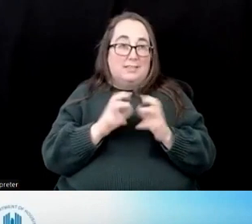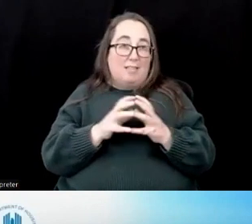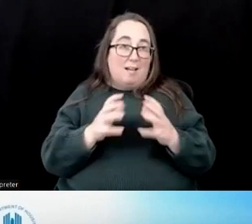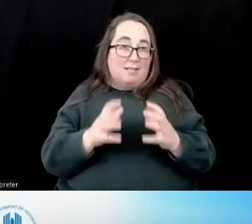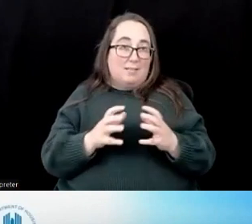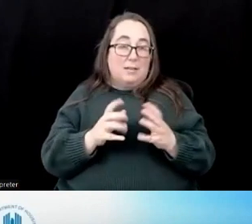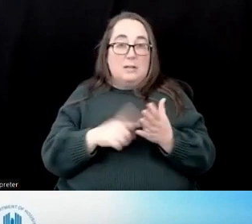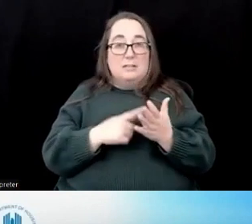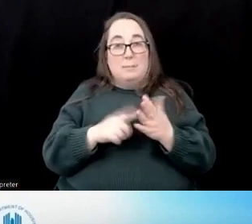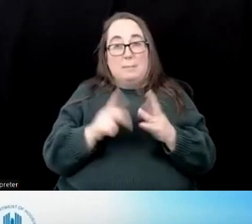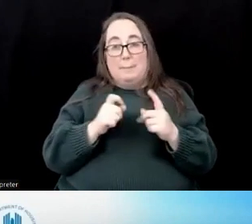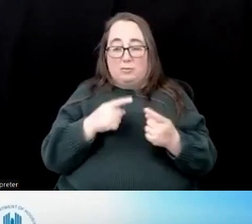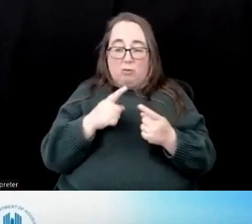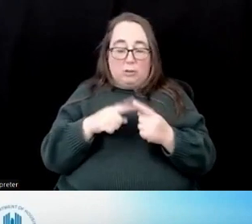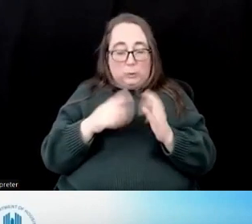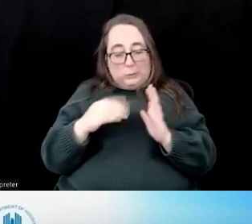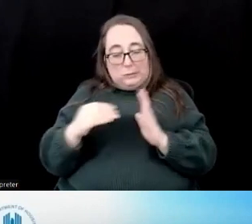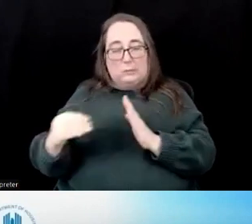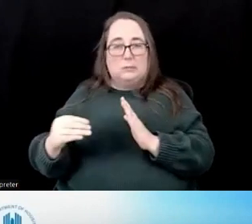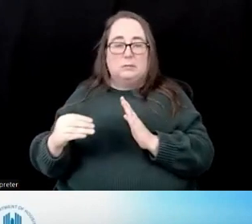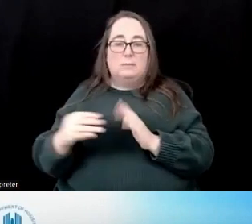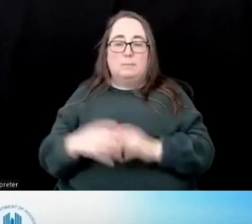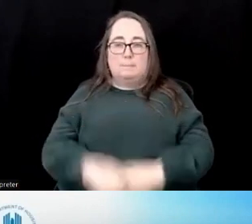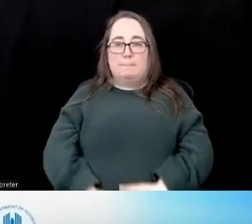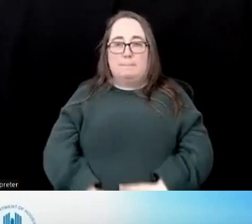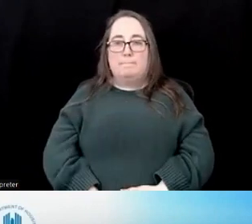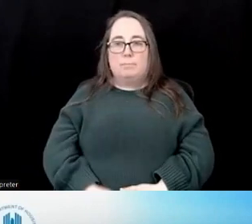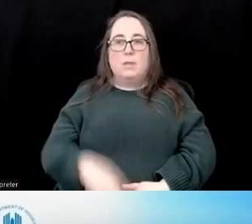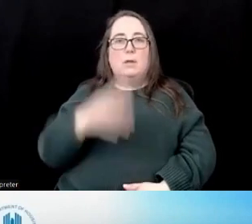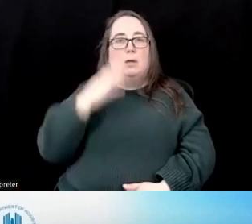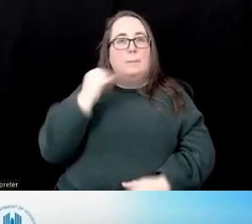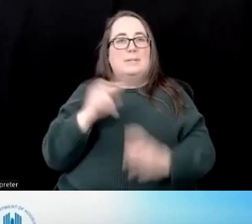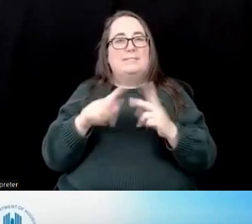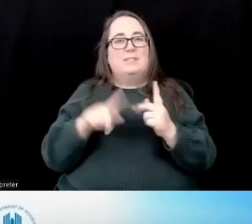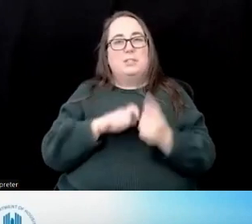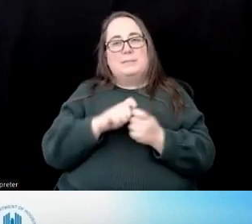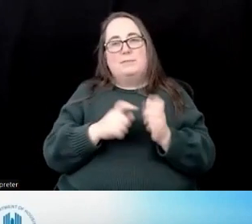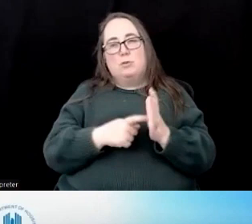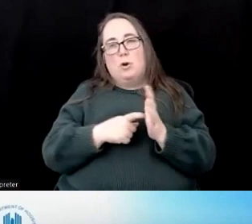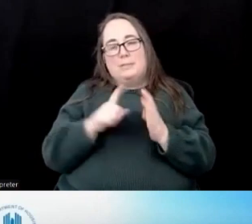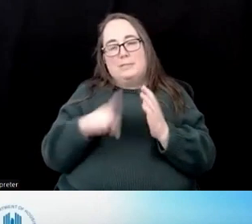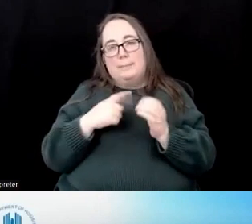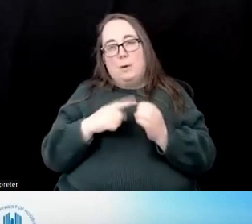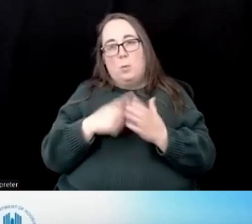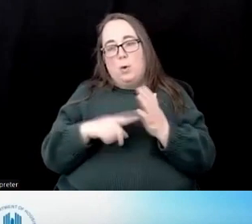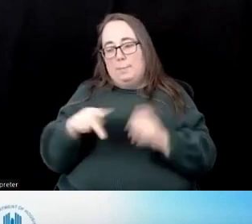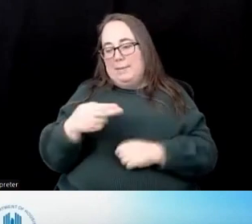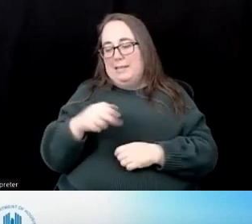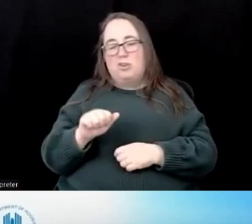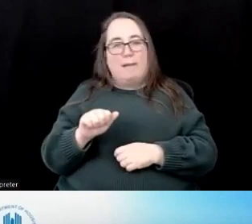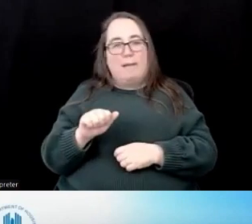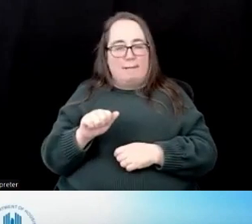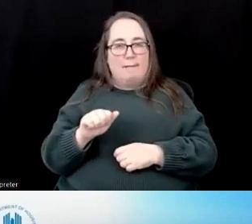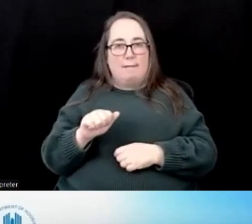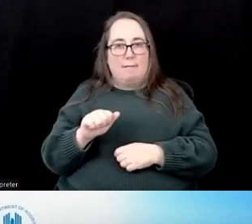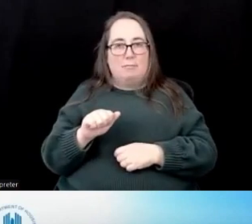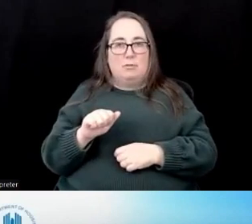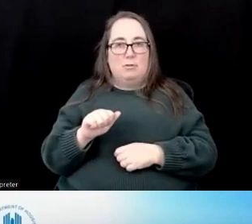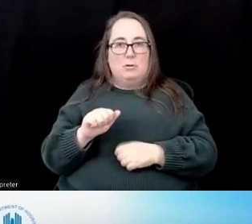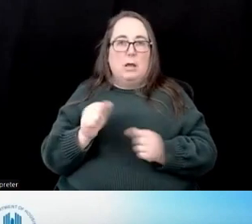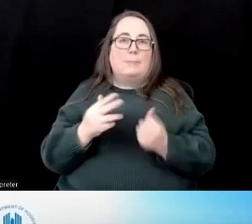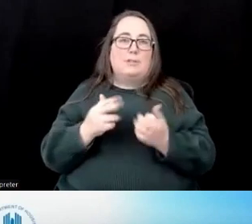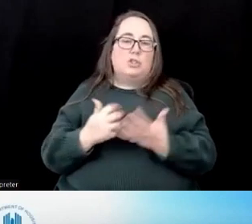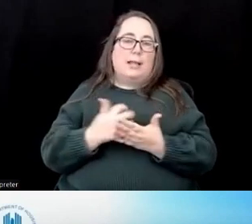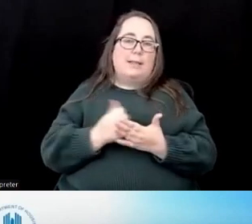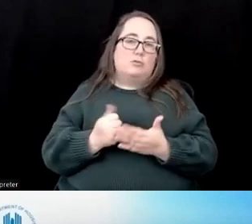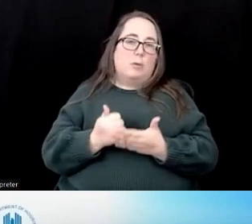sometimes people struggle to get through it because there's very specific requirements about what PHAs should gather. So